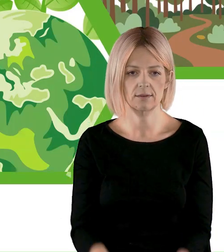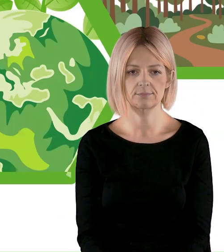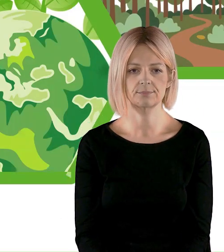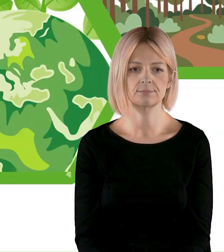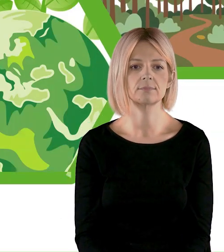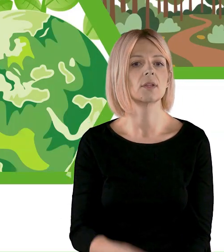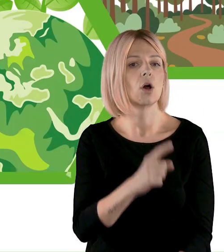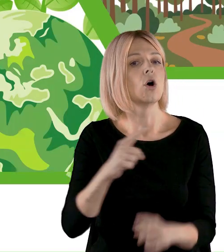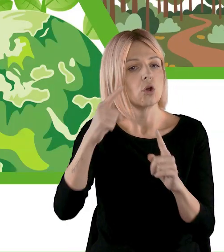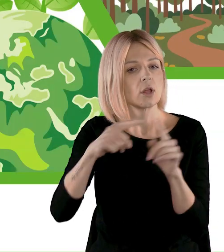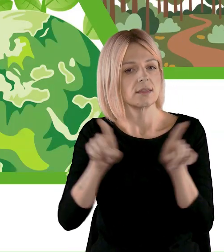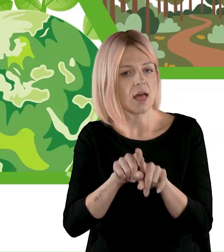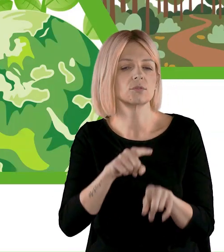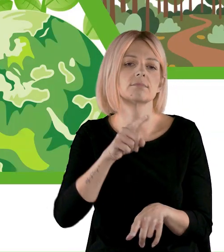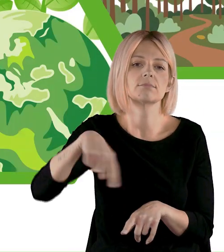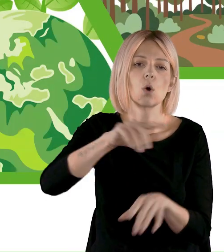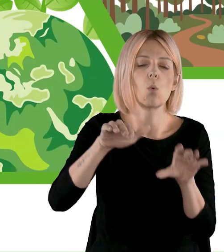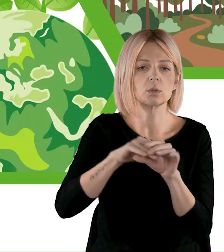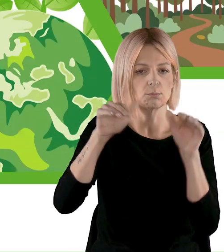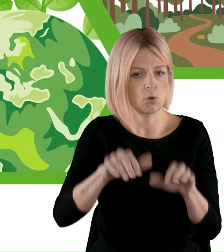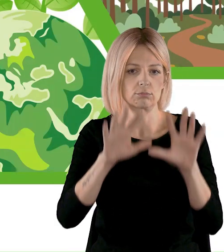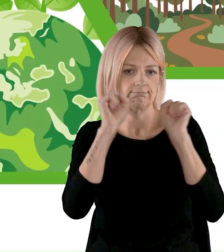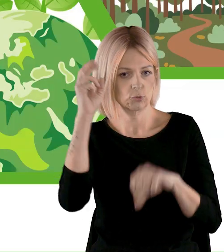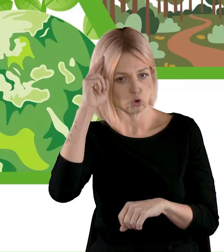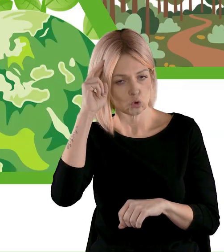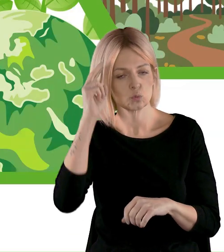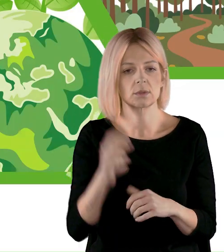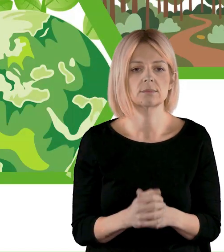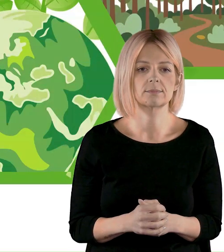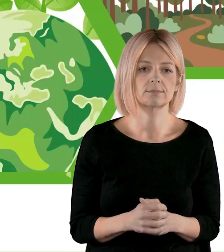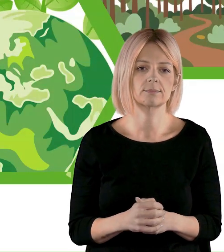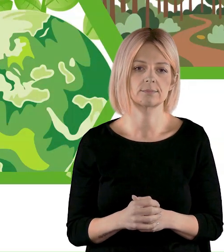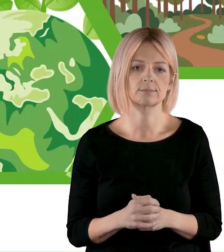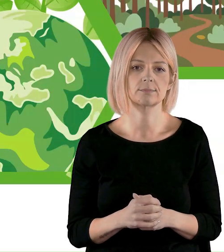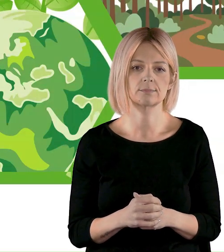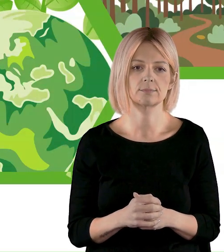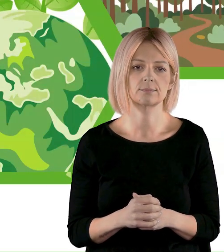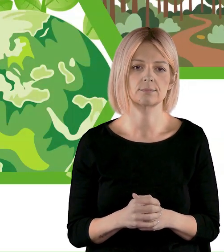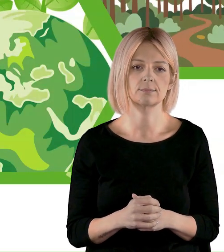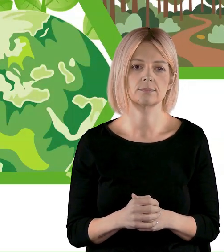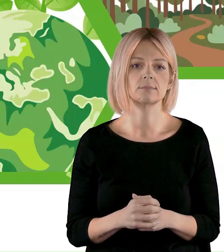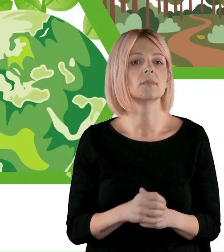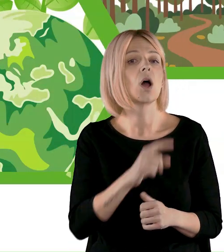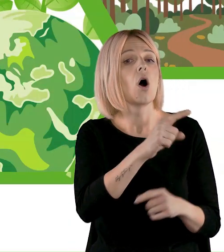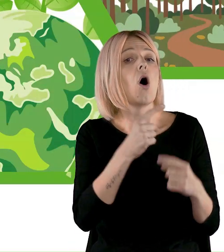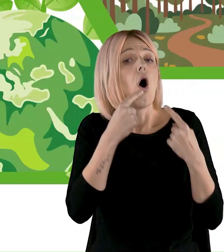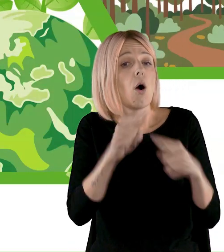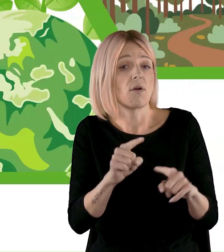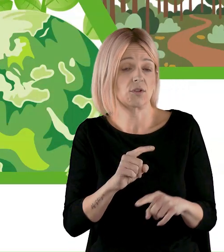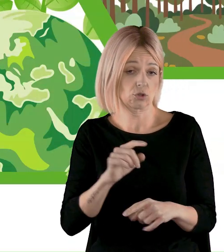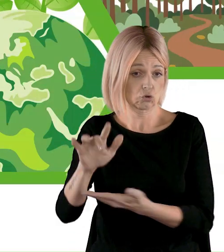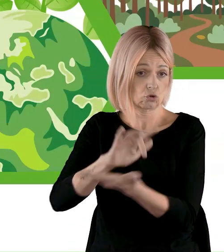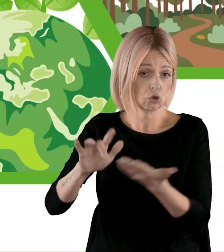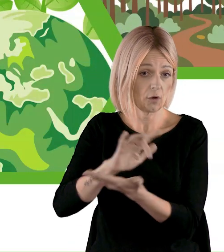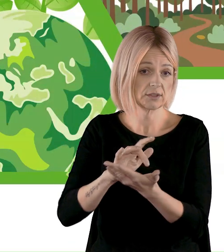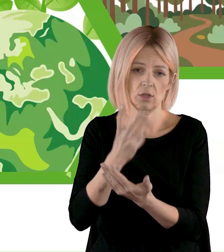only on activists and experts, but is something that concerns all of us, and all people around the world should do